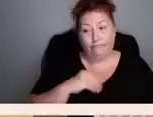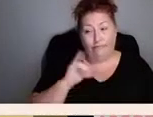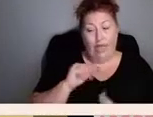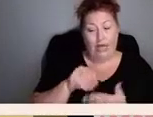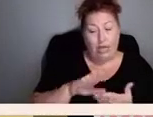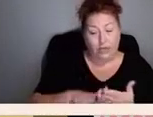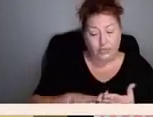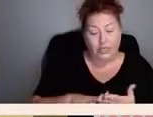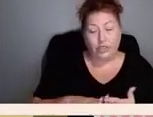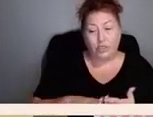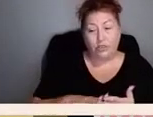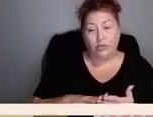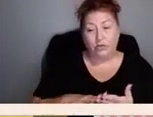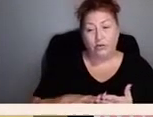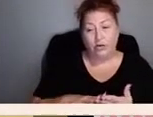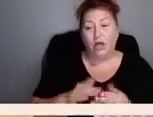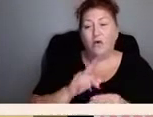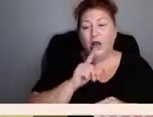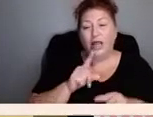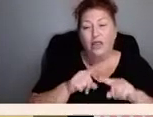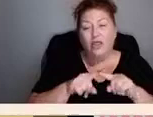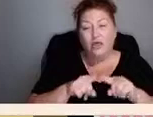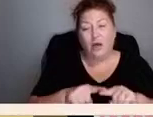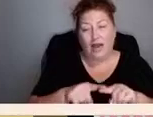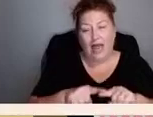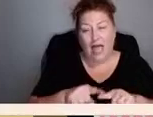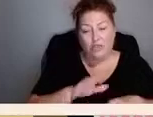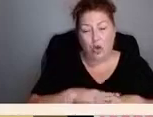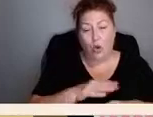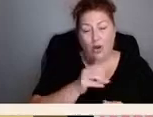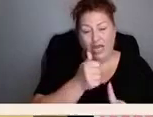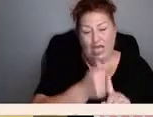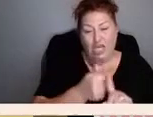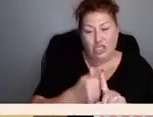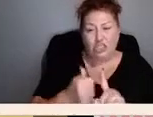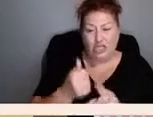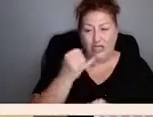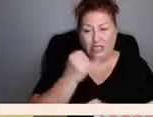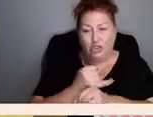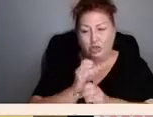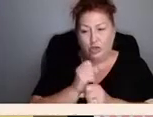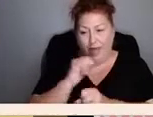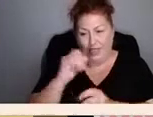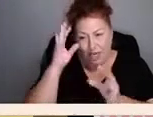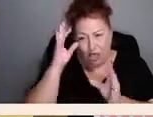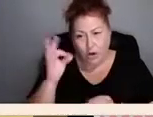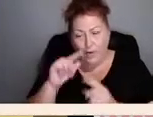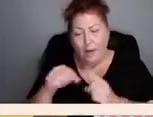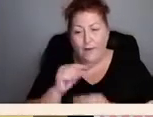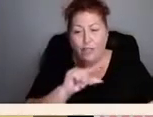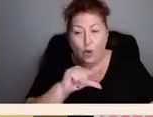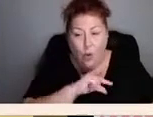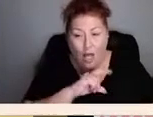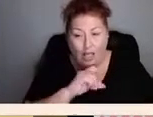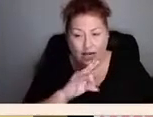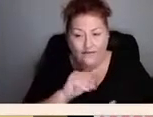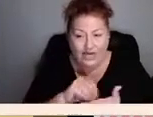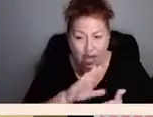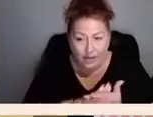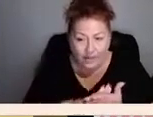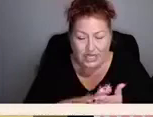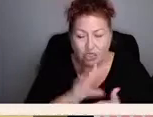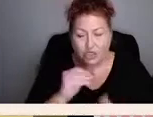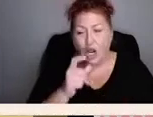The center relies on each institution to make that determination about the quality of the documentation and